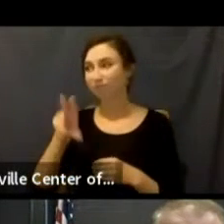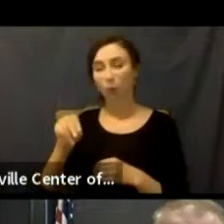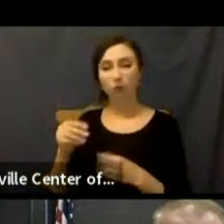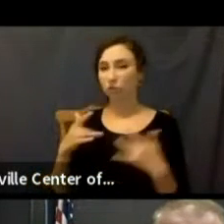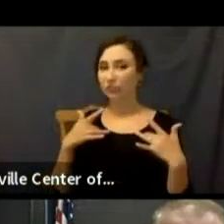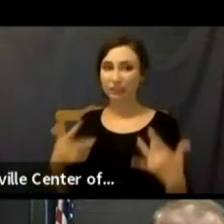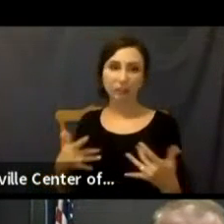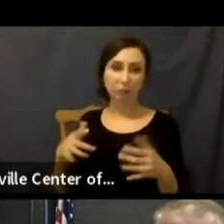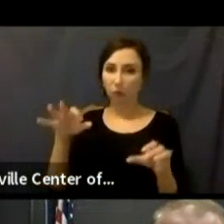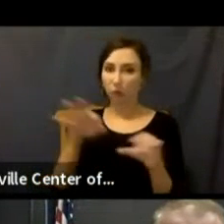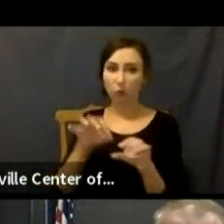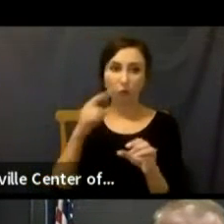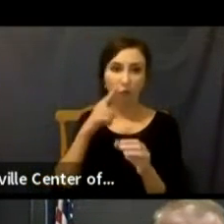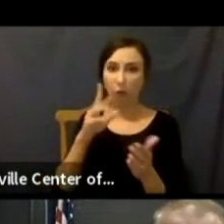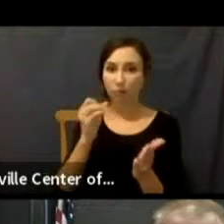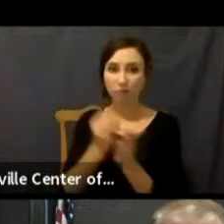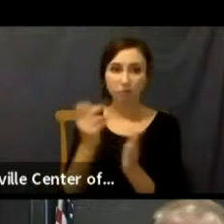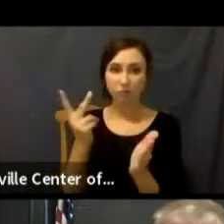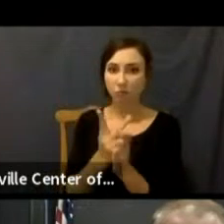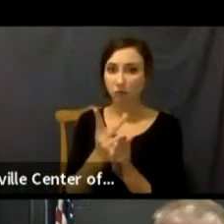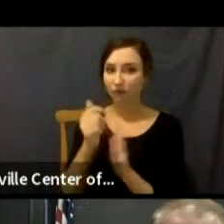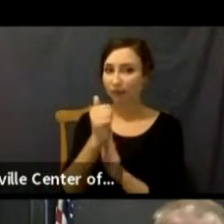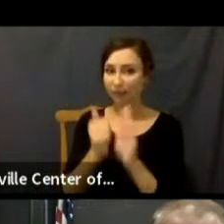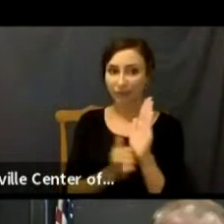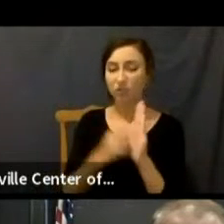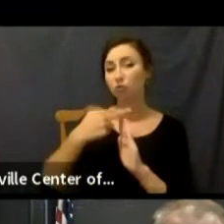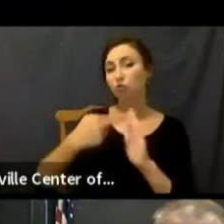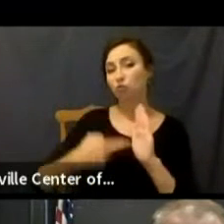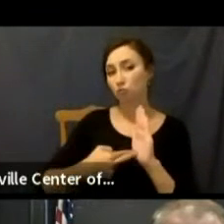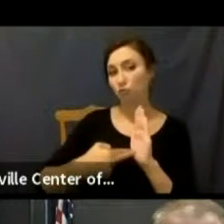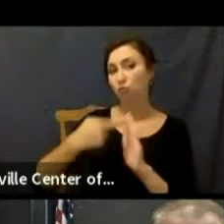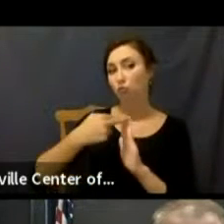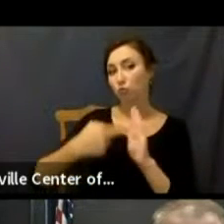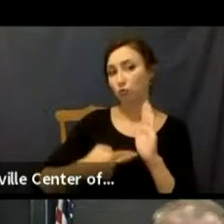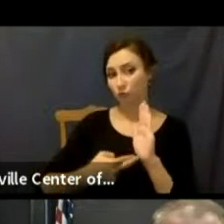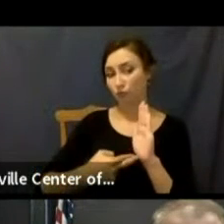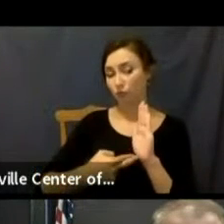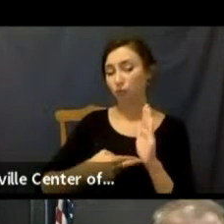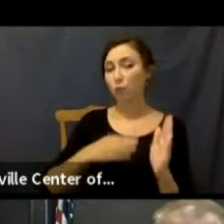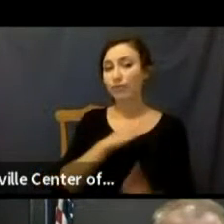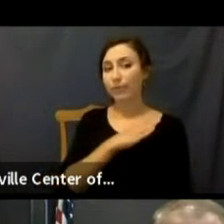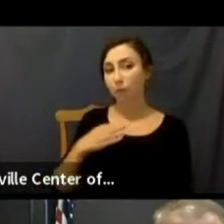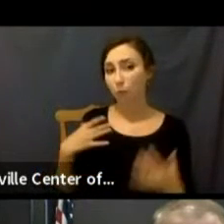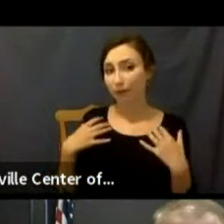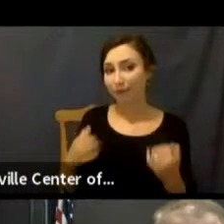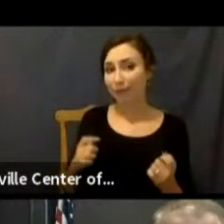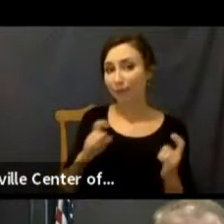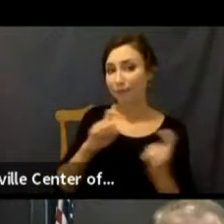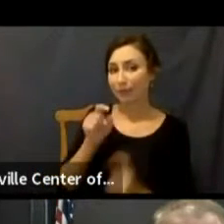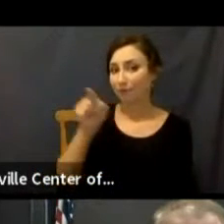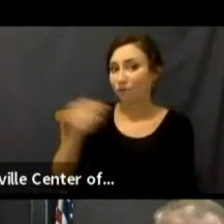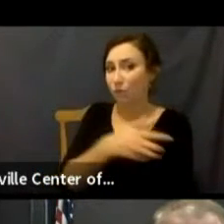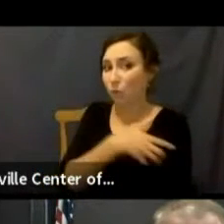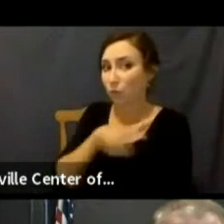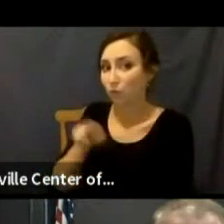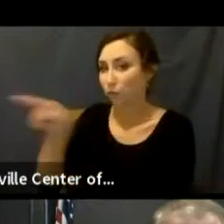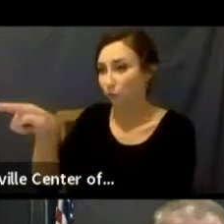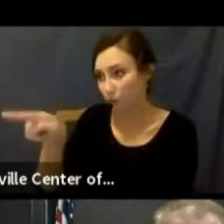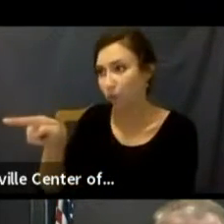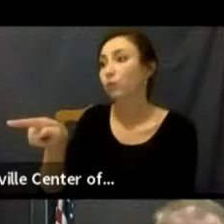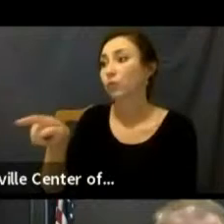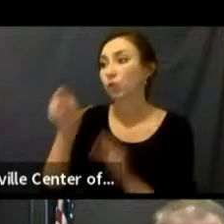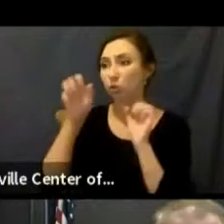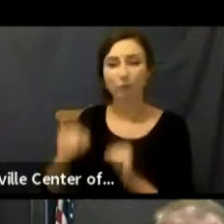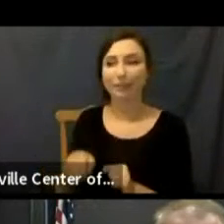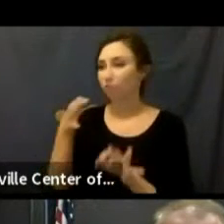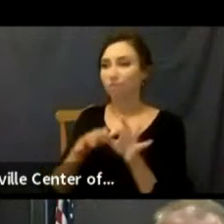for approving the agenda at that point, because the rules of the Board of Health give you the permission to simply